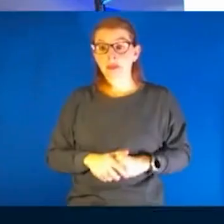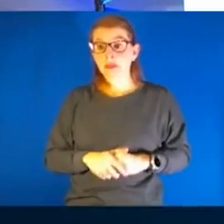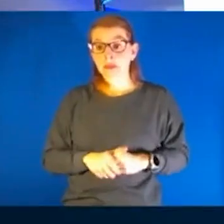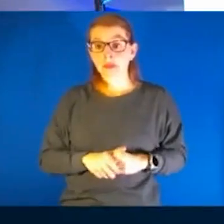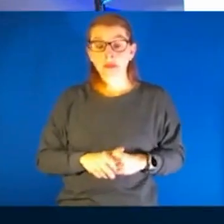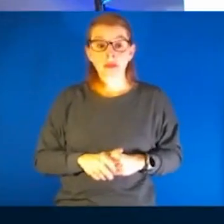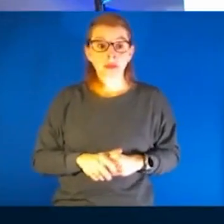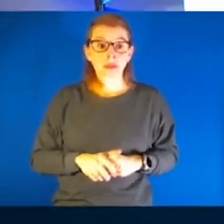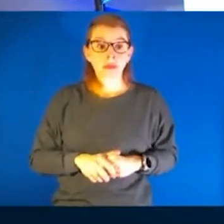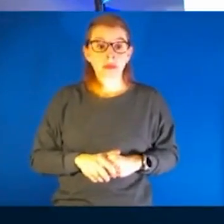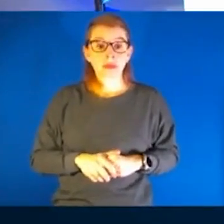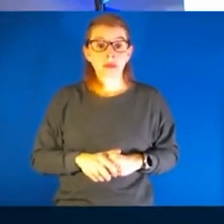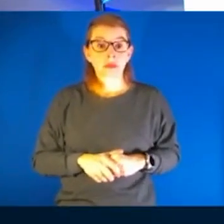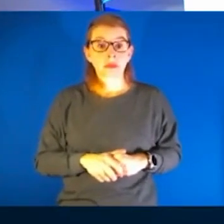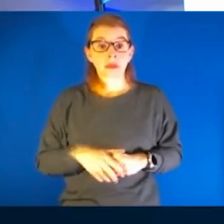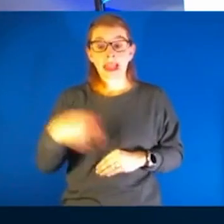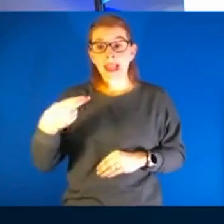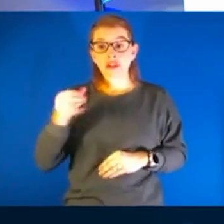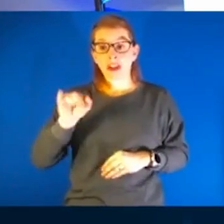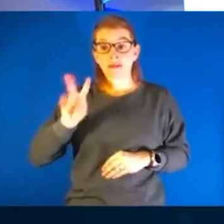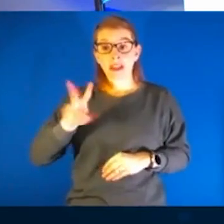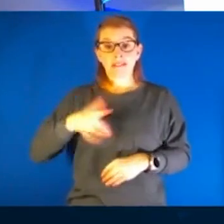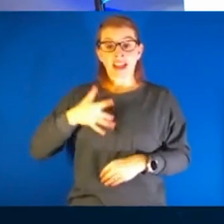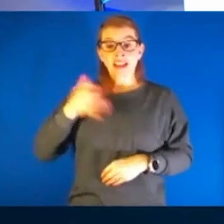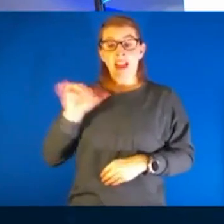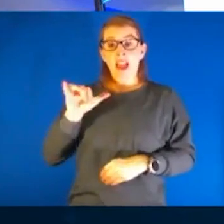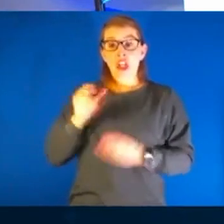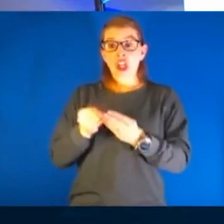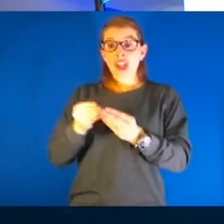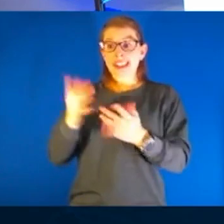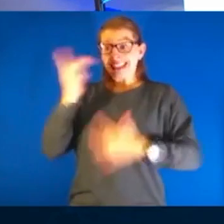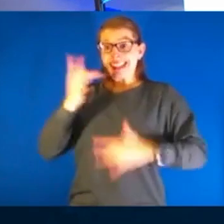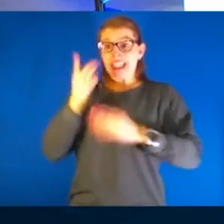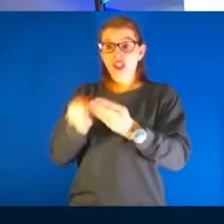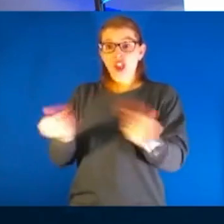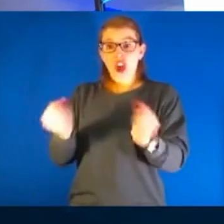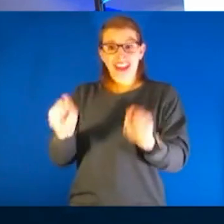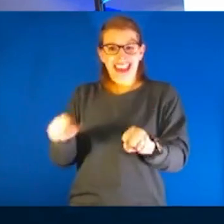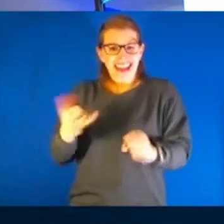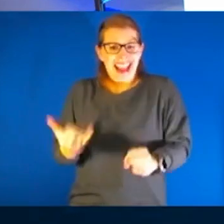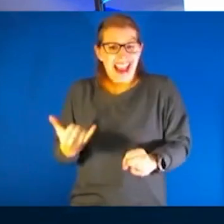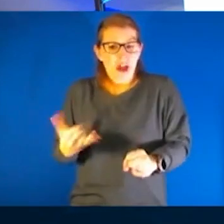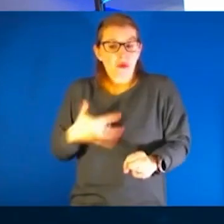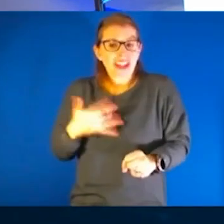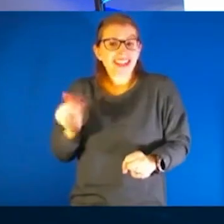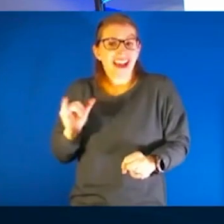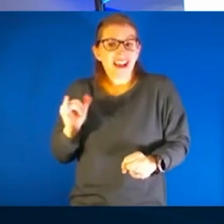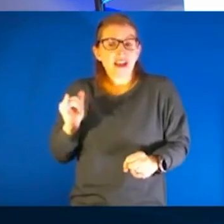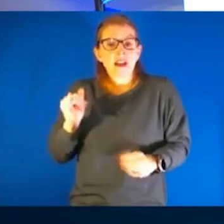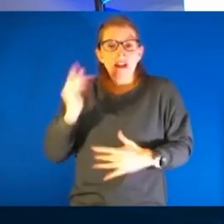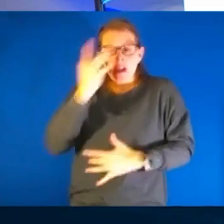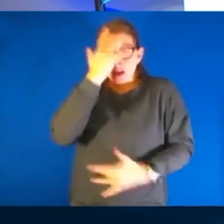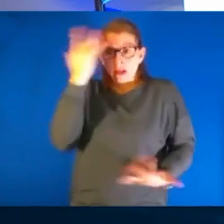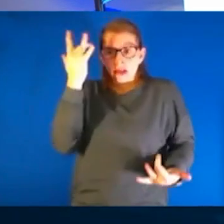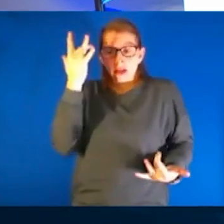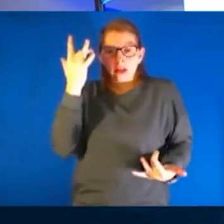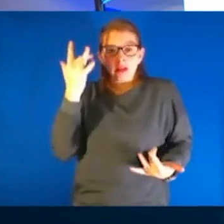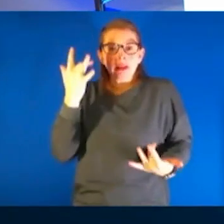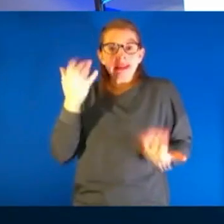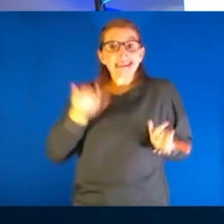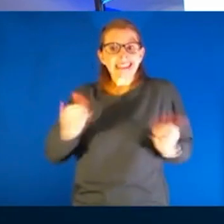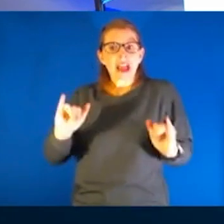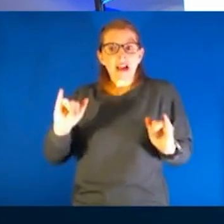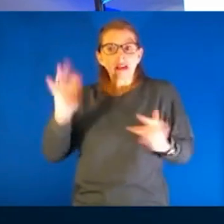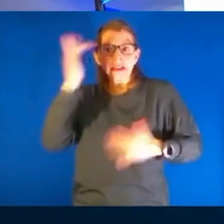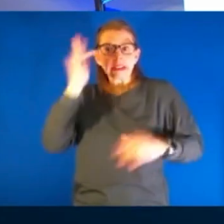so, HIV feels like it's such a curable disease now that we forget that it's still a prevalent disease. Where can people